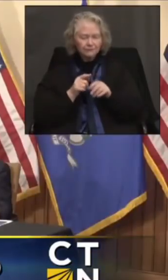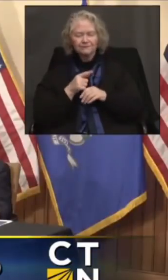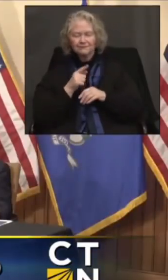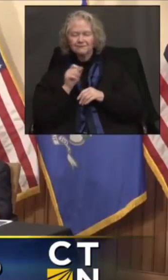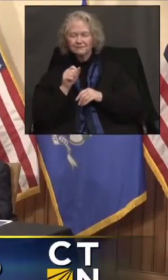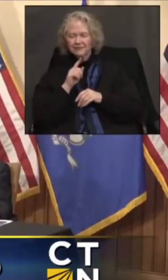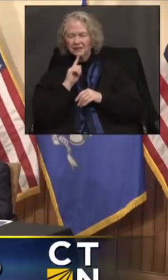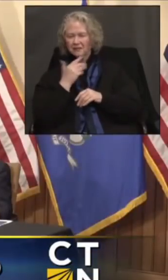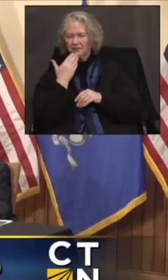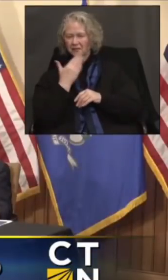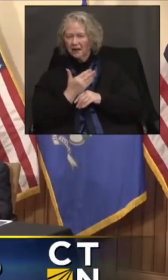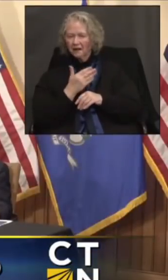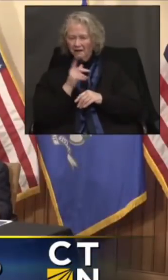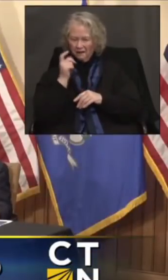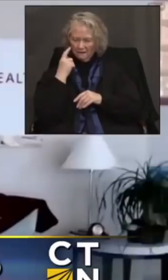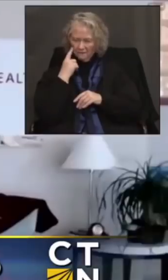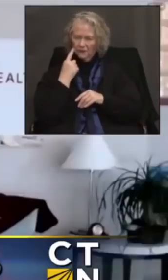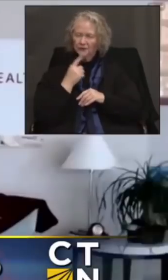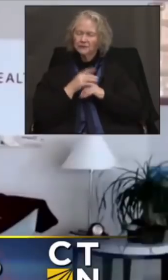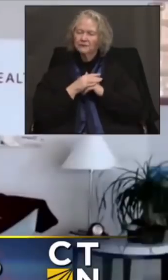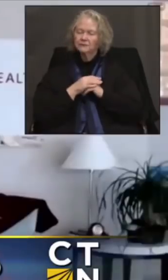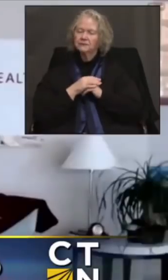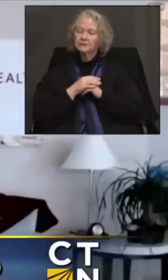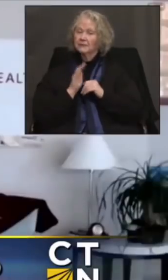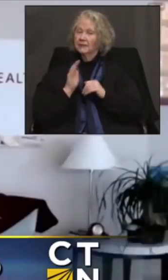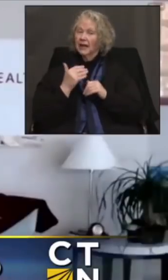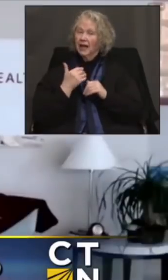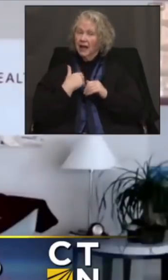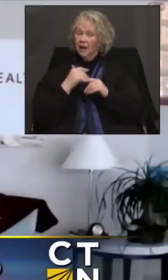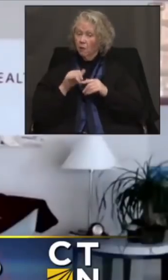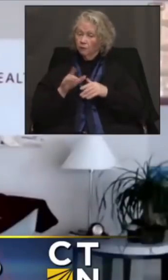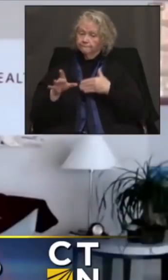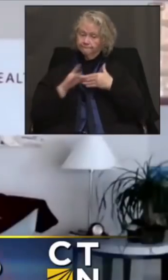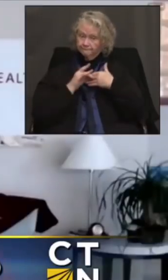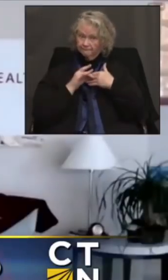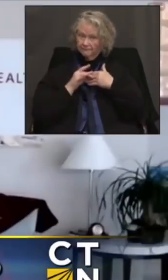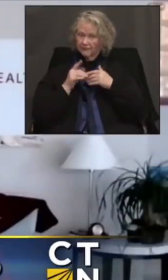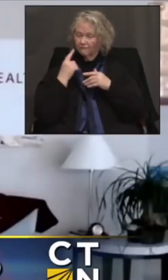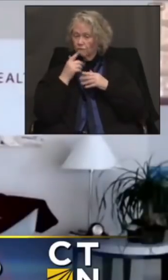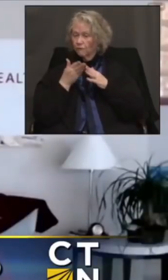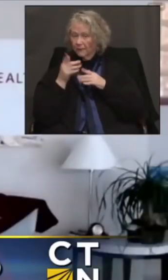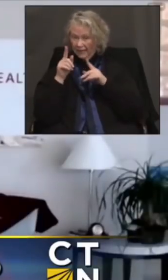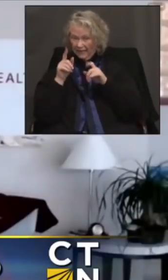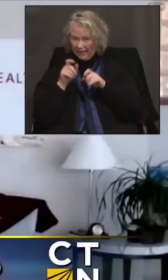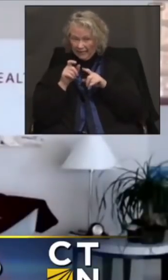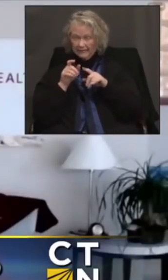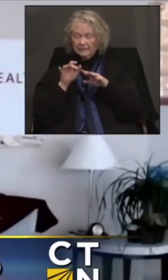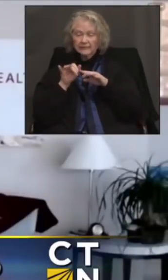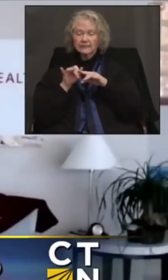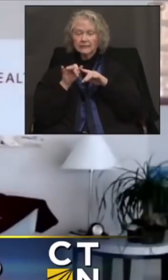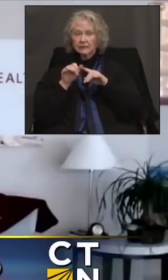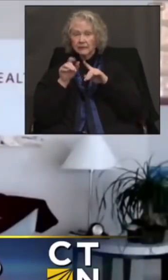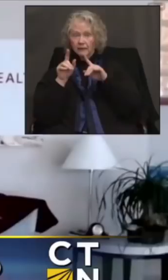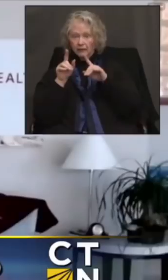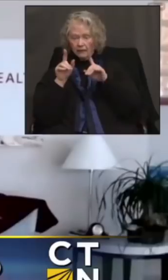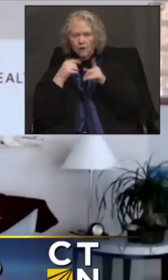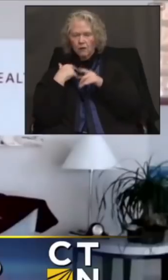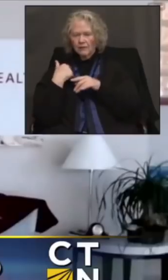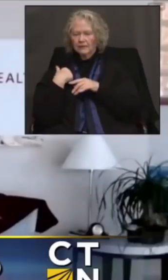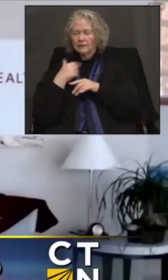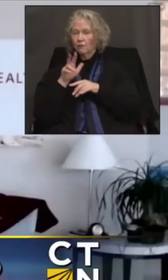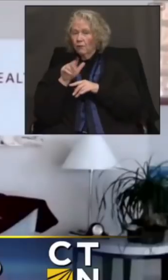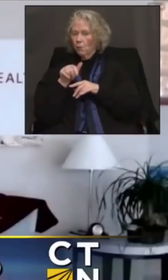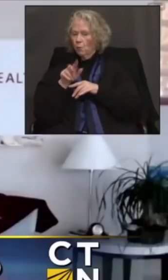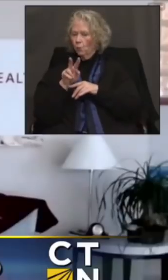you, Governor, for having me. So our test positivity rate in Stamford was 3.2% this week. We